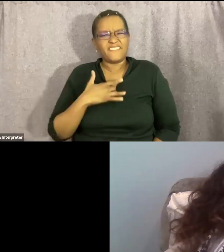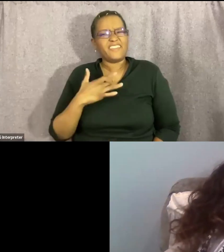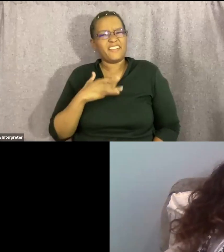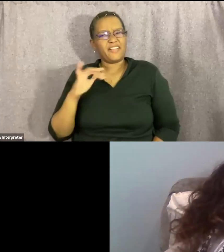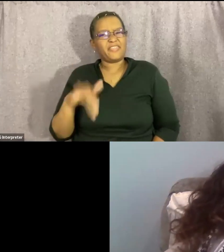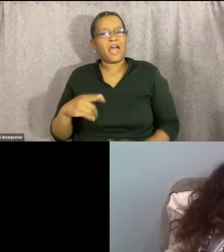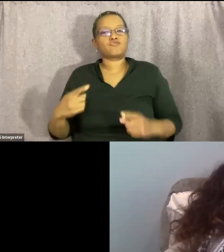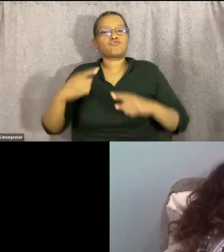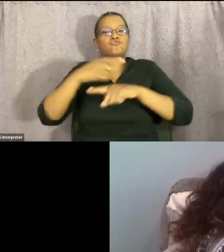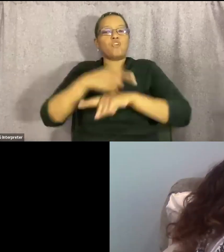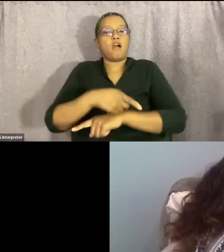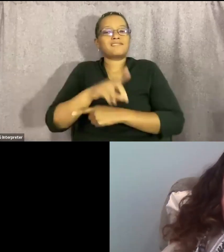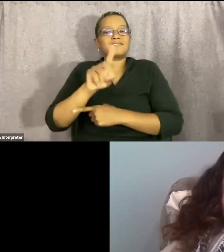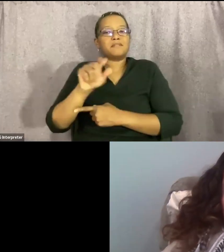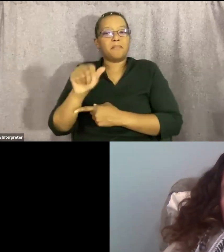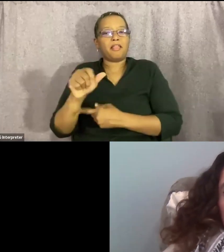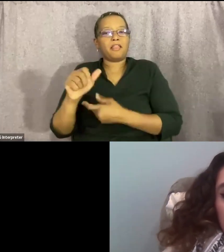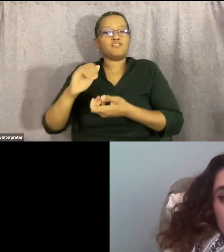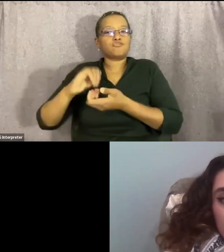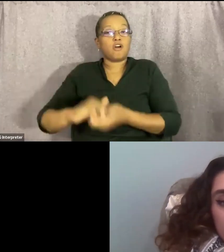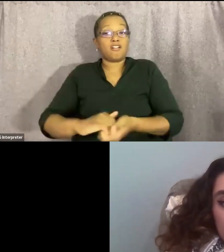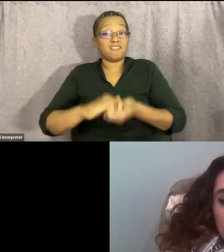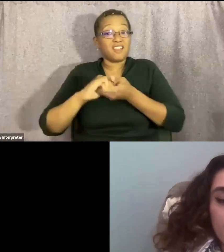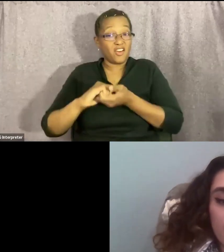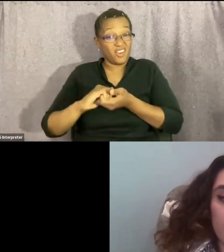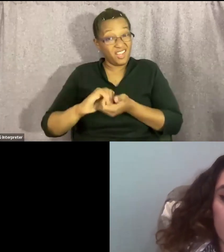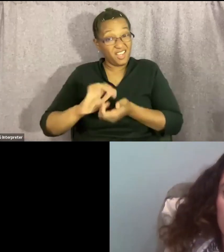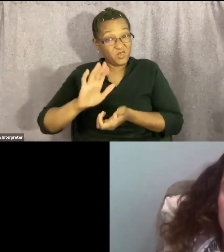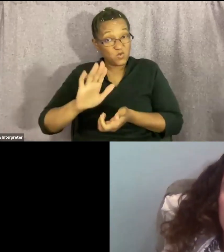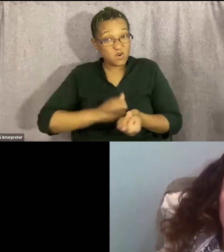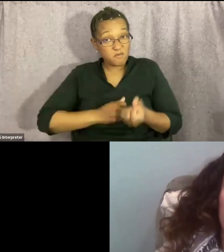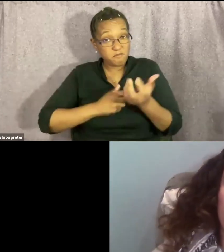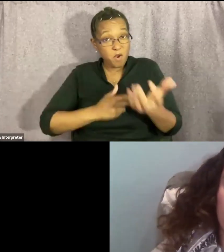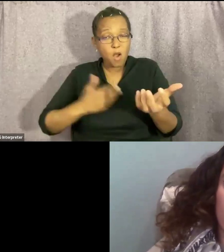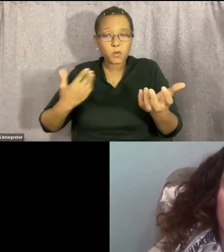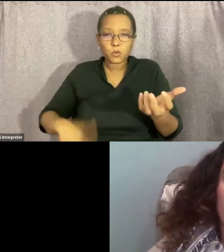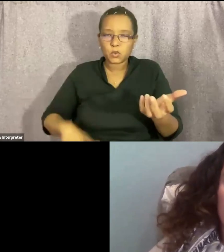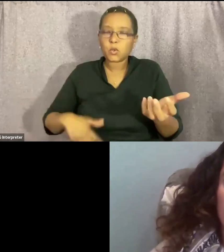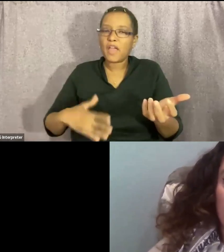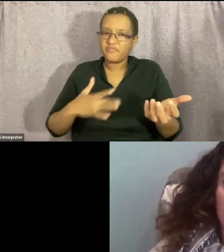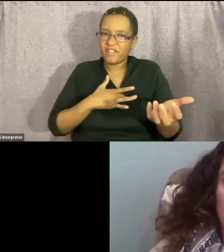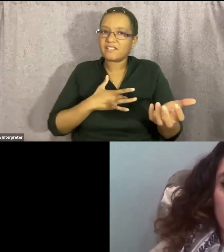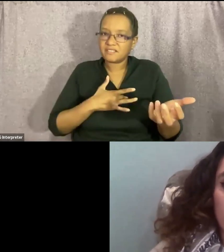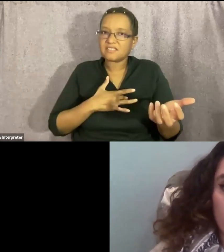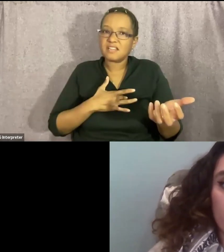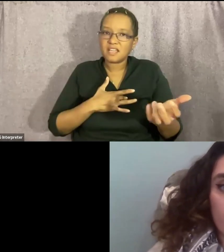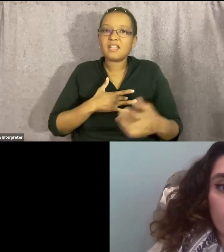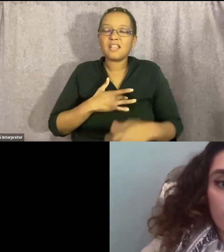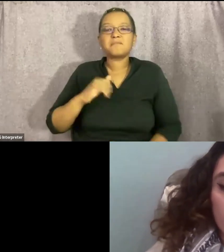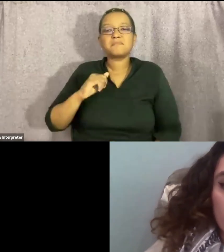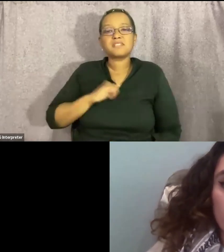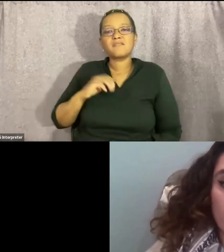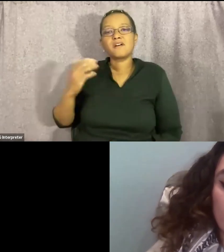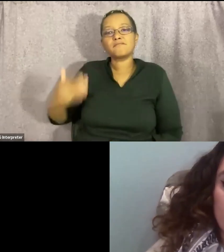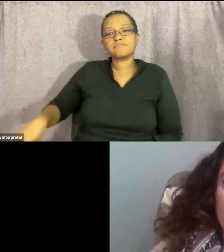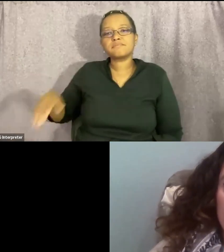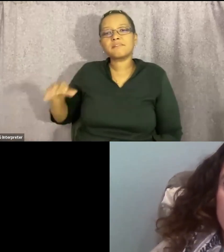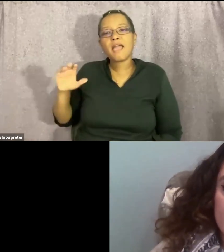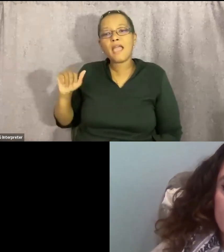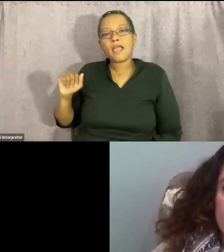of like you will make the connections to your own personal lived experience and how they are really